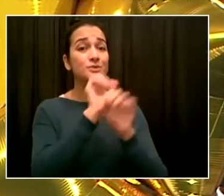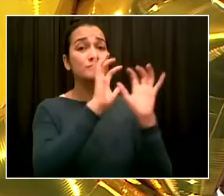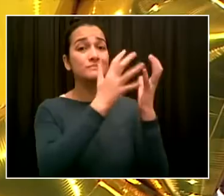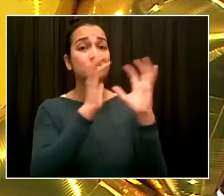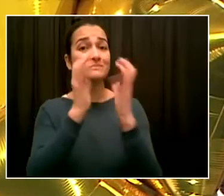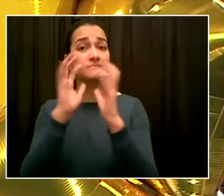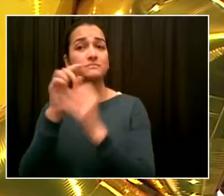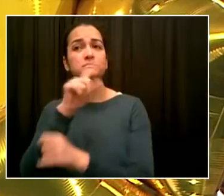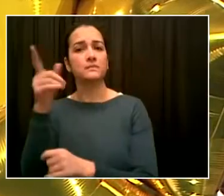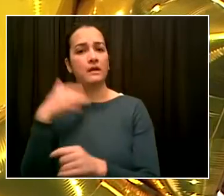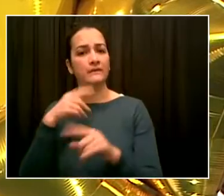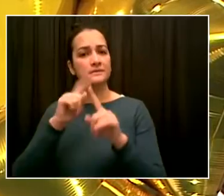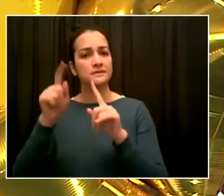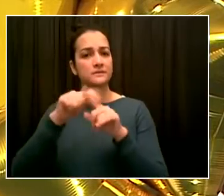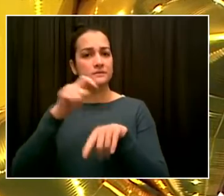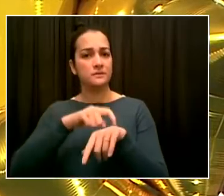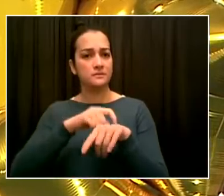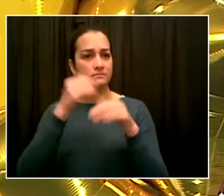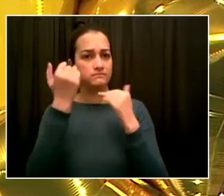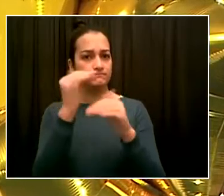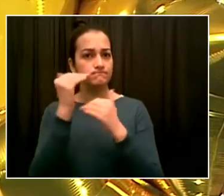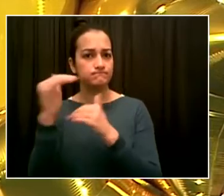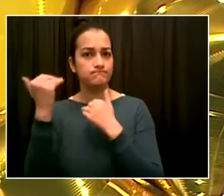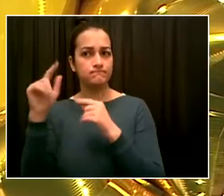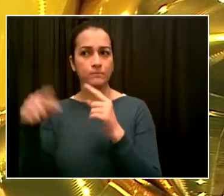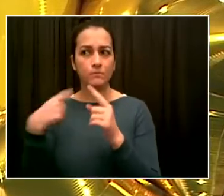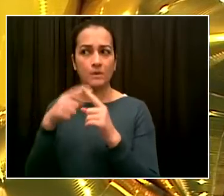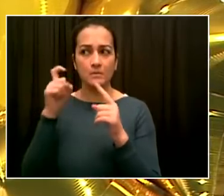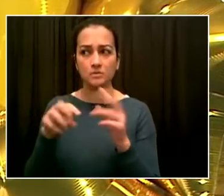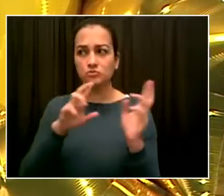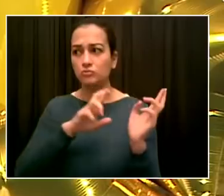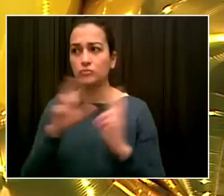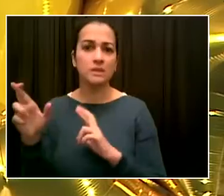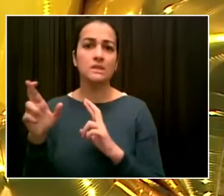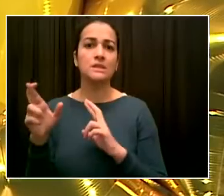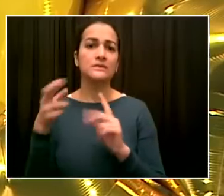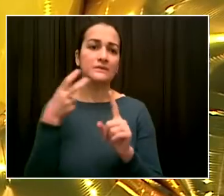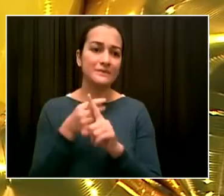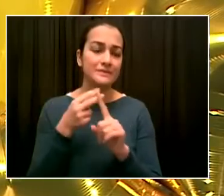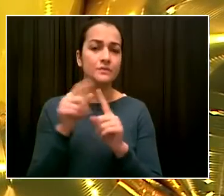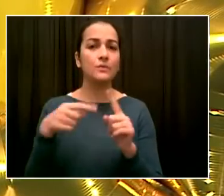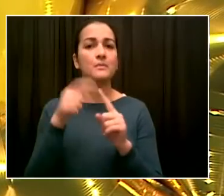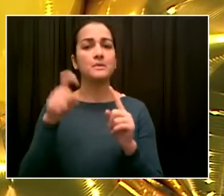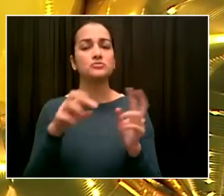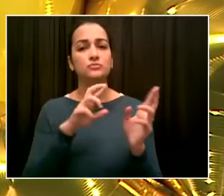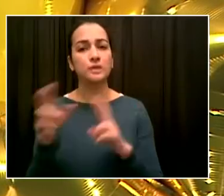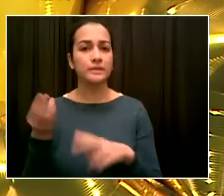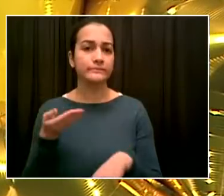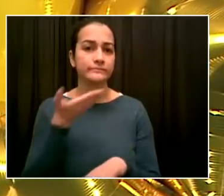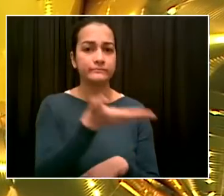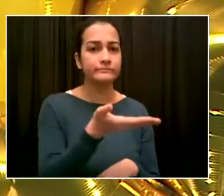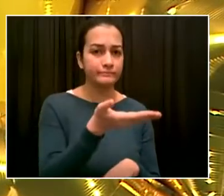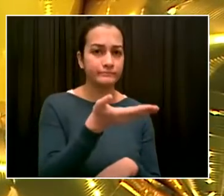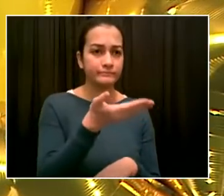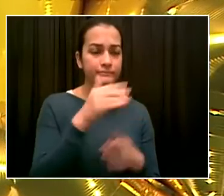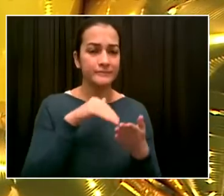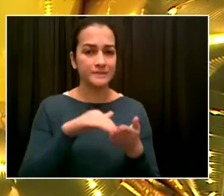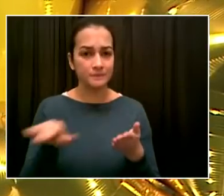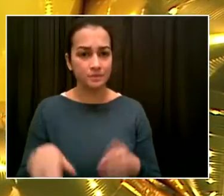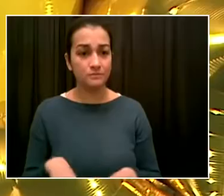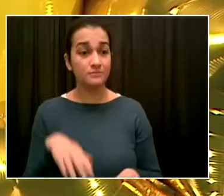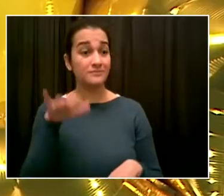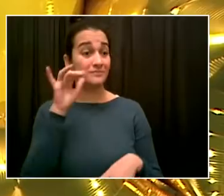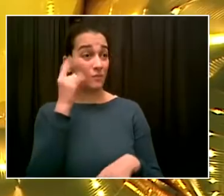all appeals by tomorrow. So we were wondering if you could give us an update on where each of the individual